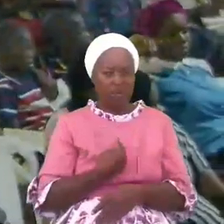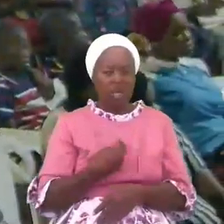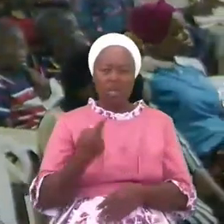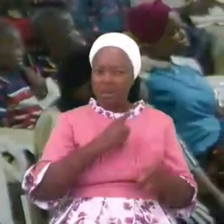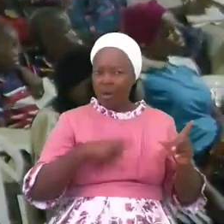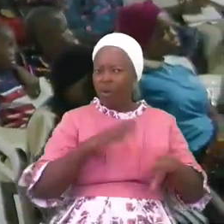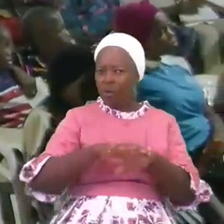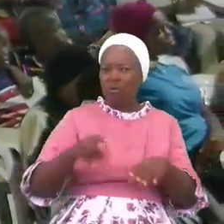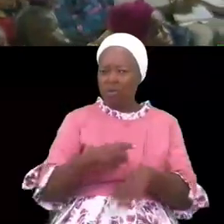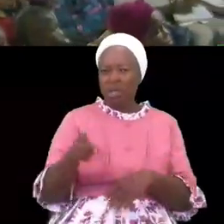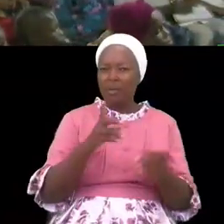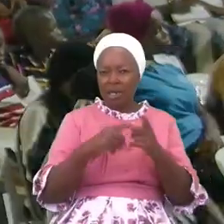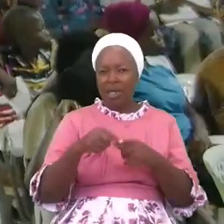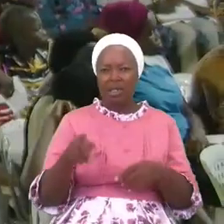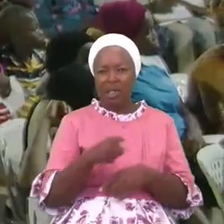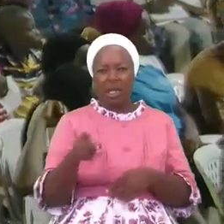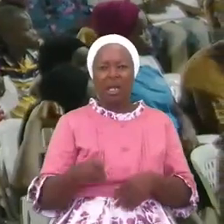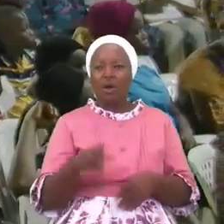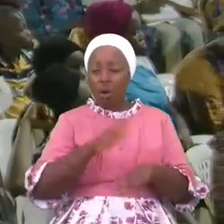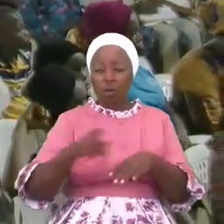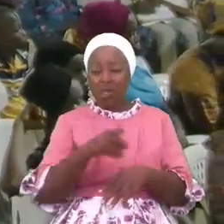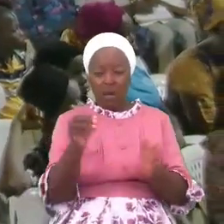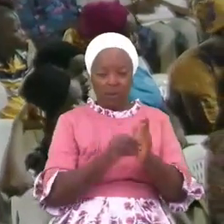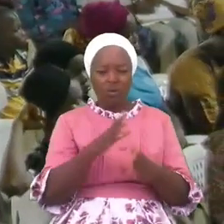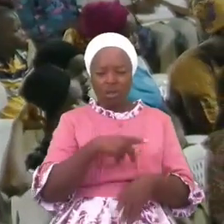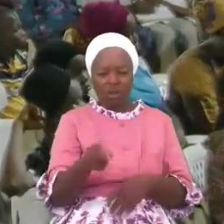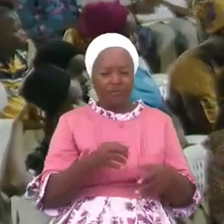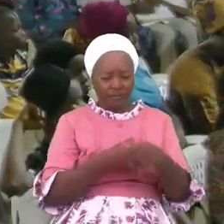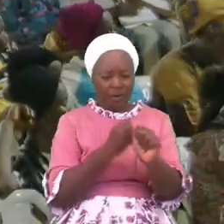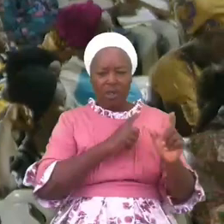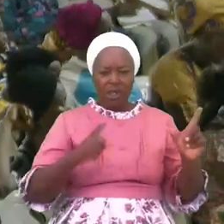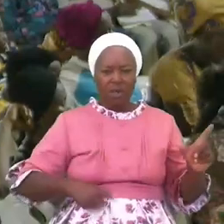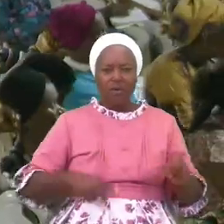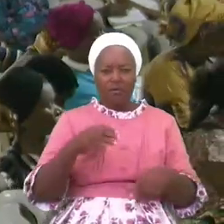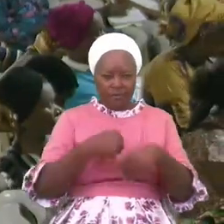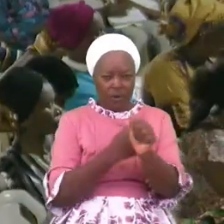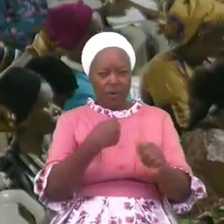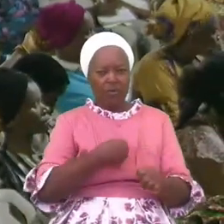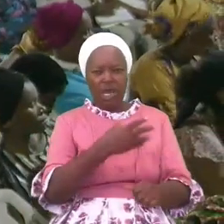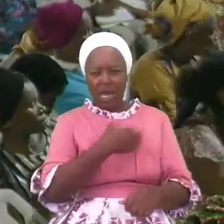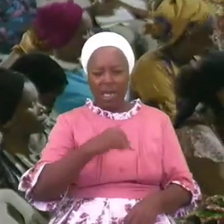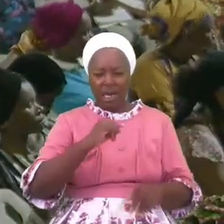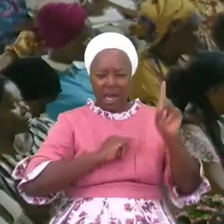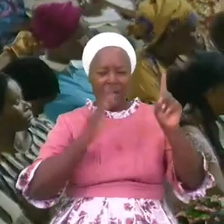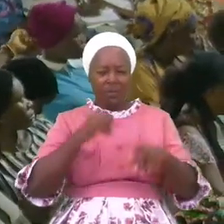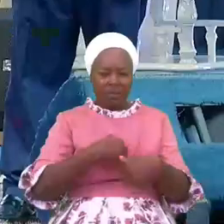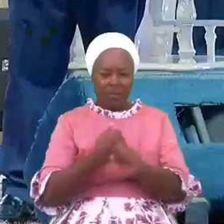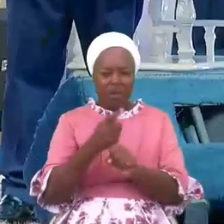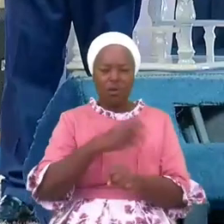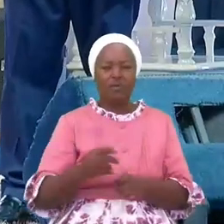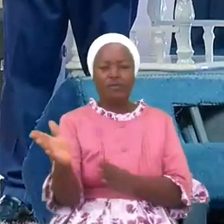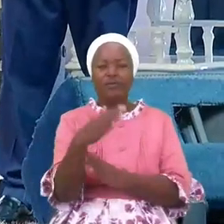followed the Lord. Follow me, and I will make you fishers of men. It's going to make you a new person